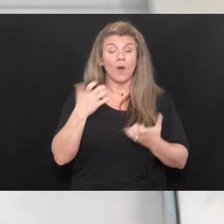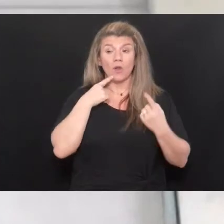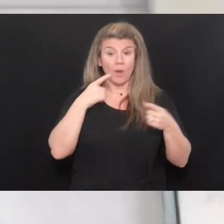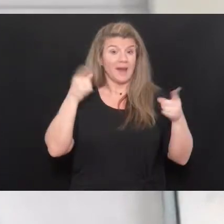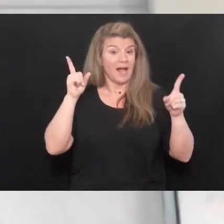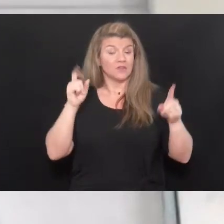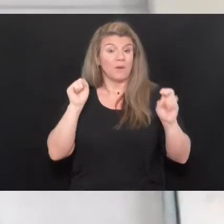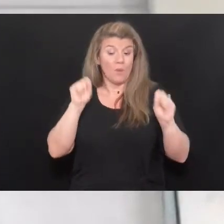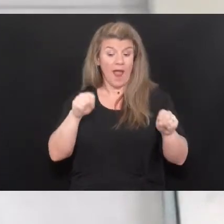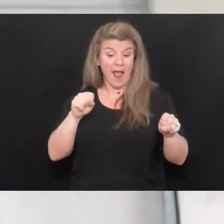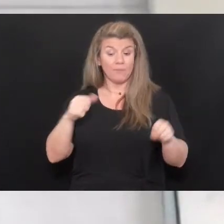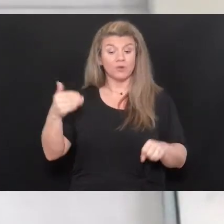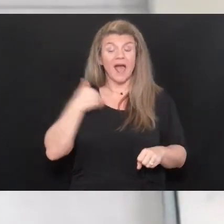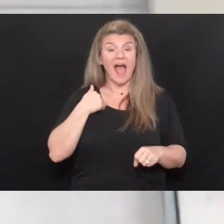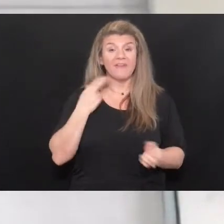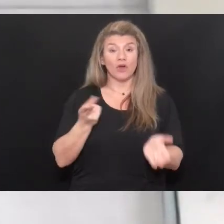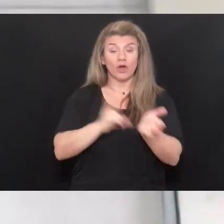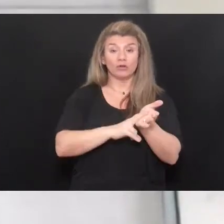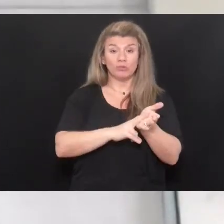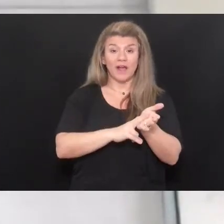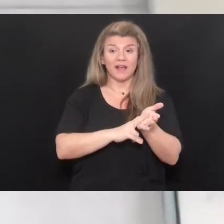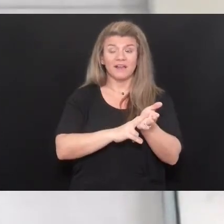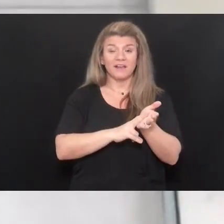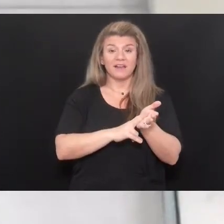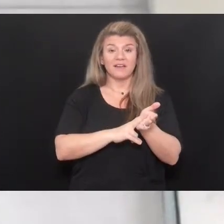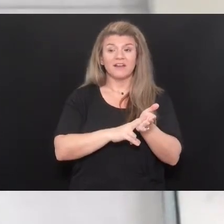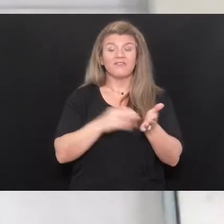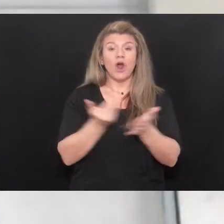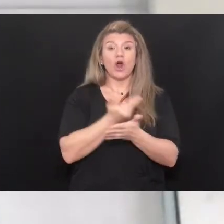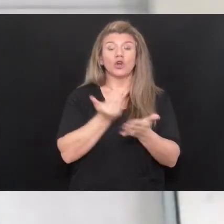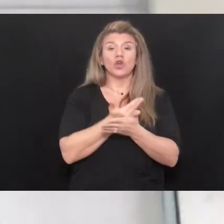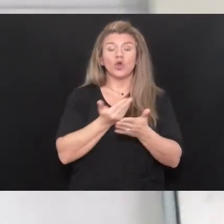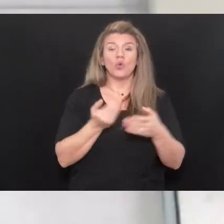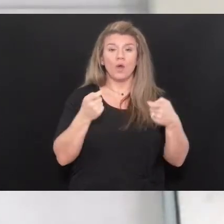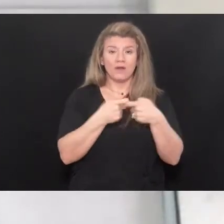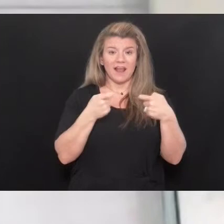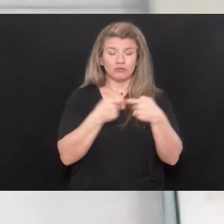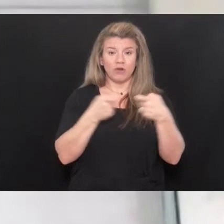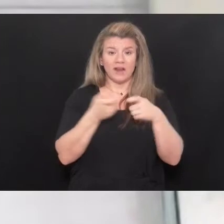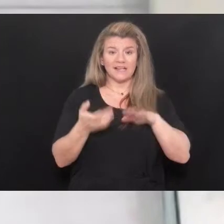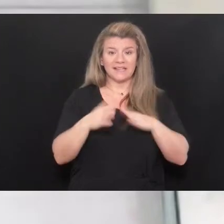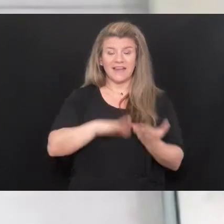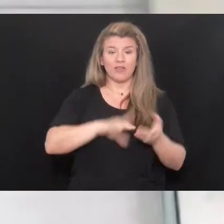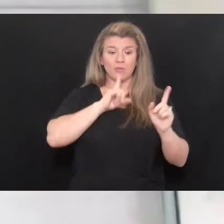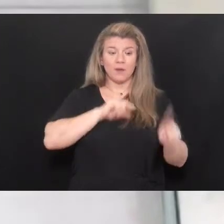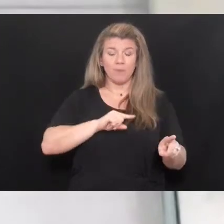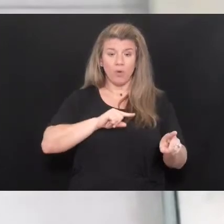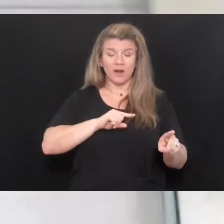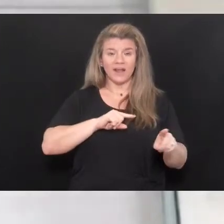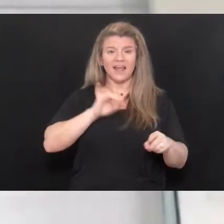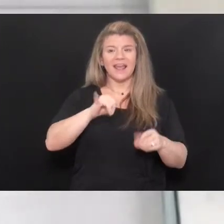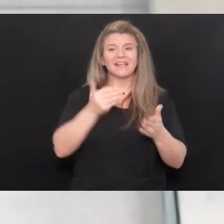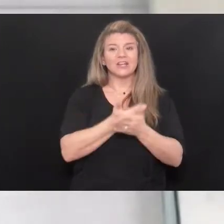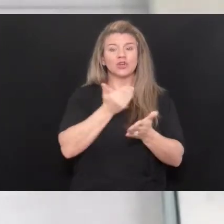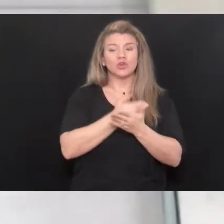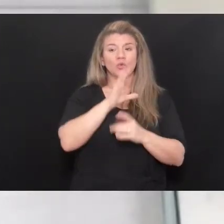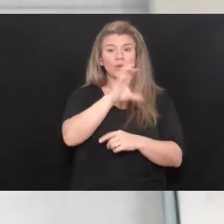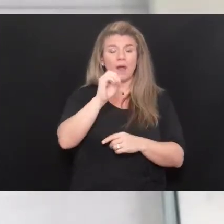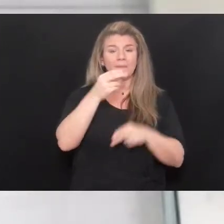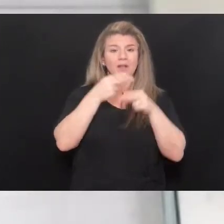able to have a contract for our electronic death reporting system. The name of the company is Vital Check Inc. It